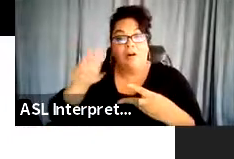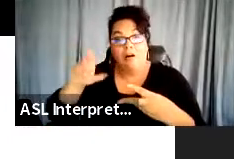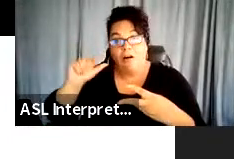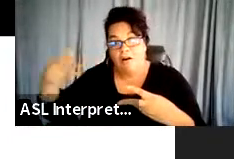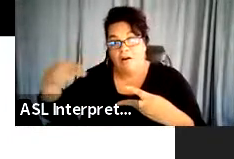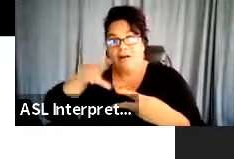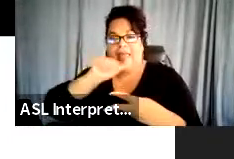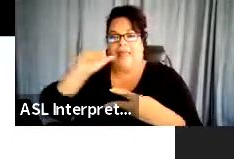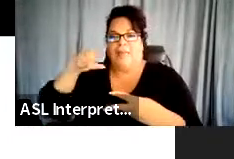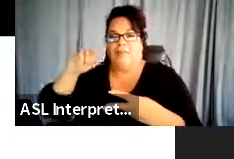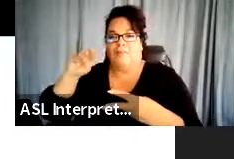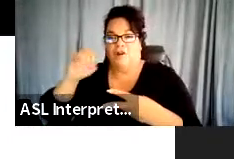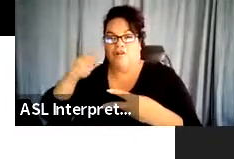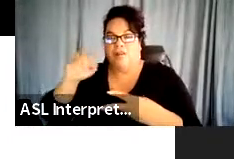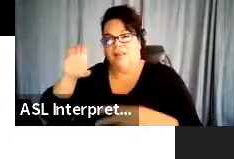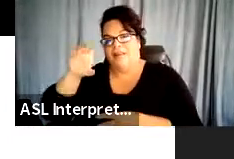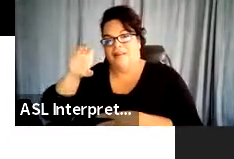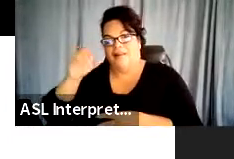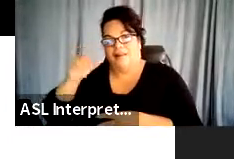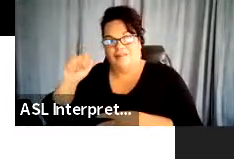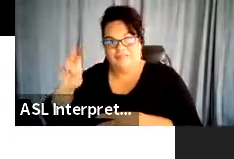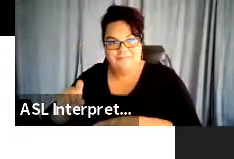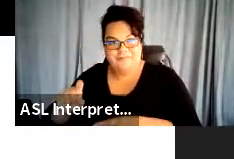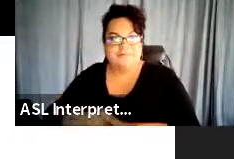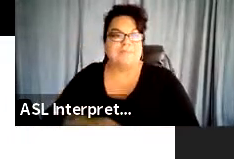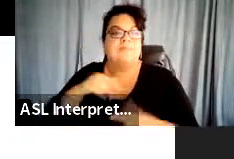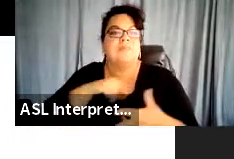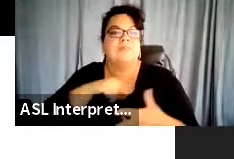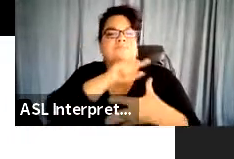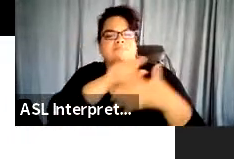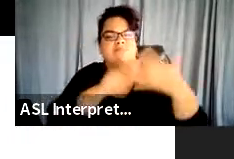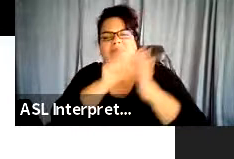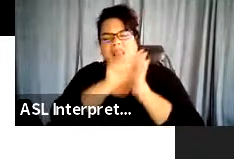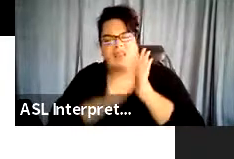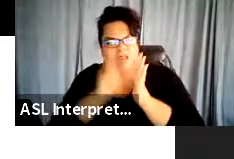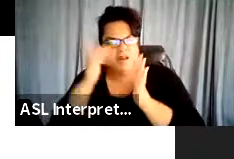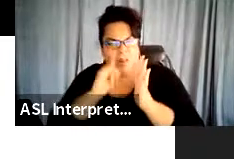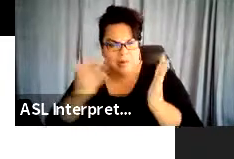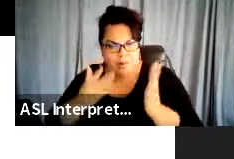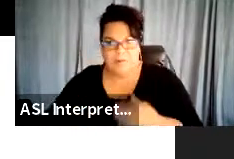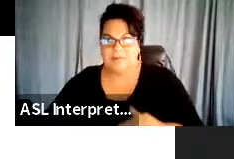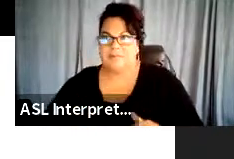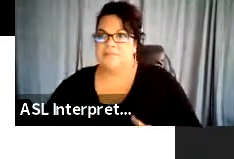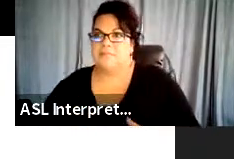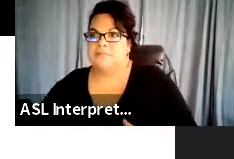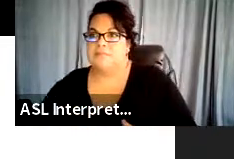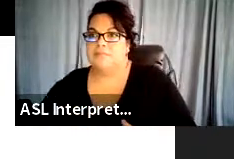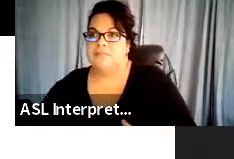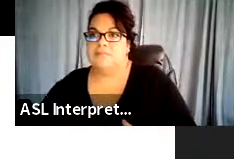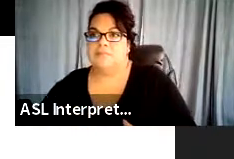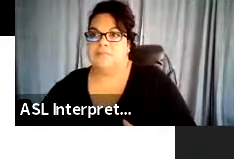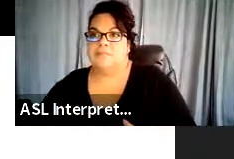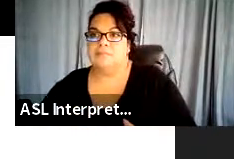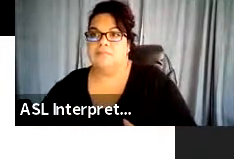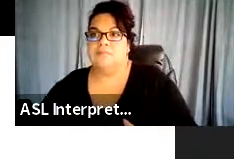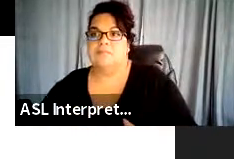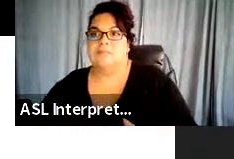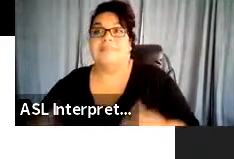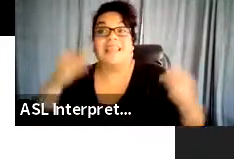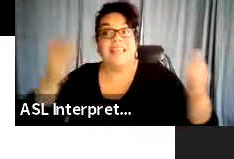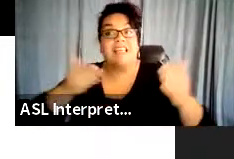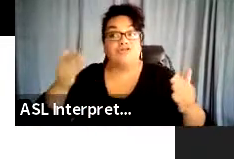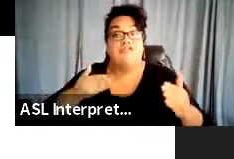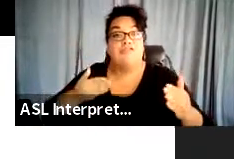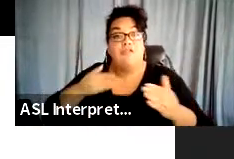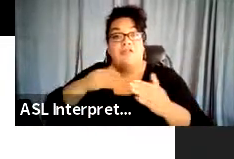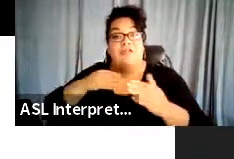These are the order of events that are going to happen. I will do an intro for San Francisco Zinefest, then we'll